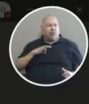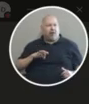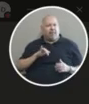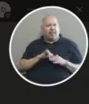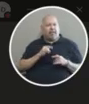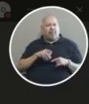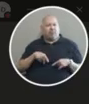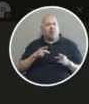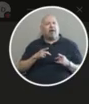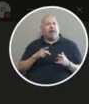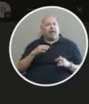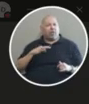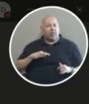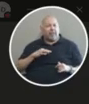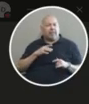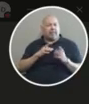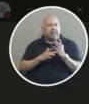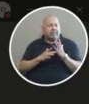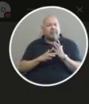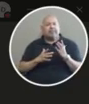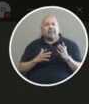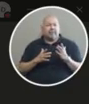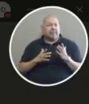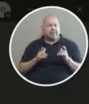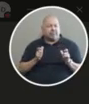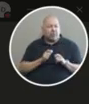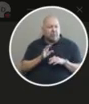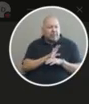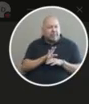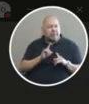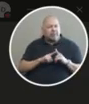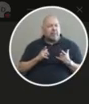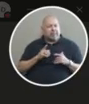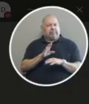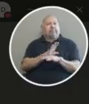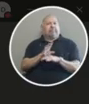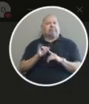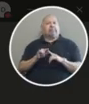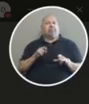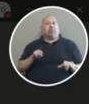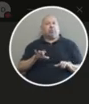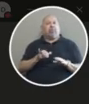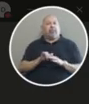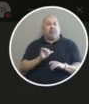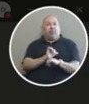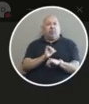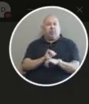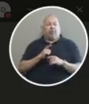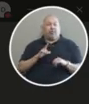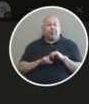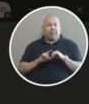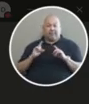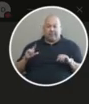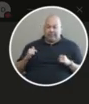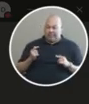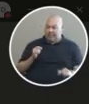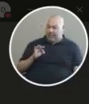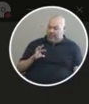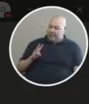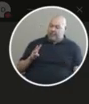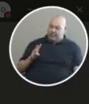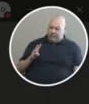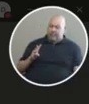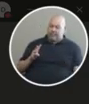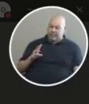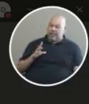organization that provides credit and technical assistance services to small businesses and entrepreneurs. They've been doing a lot of work in El Paso since